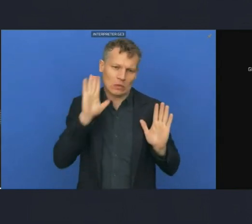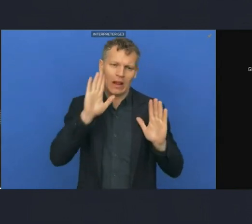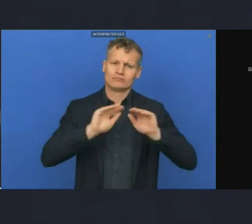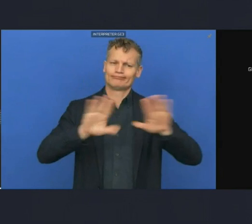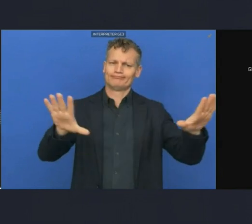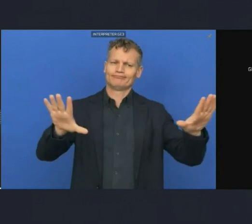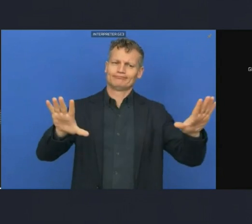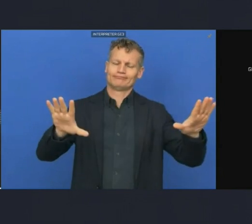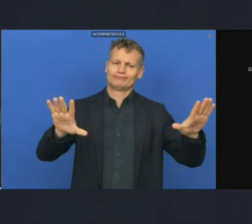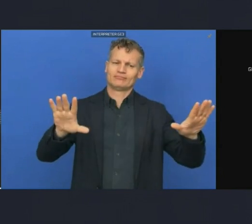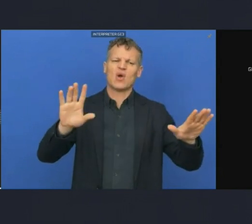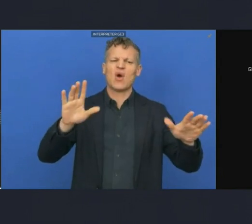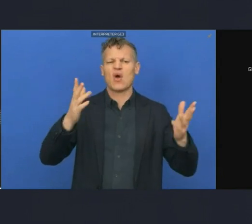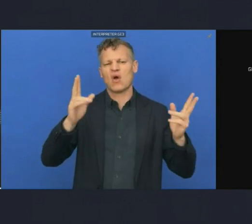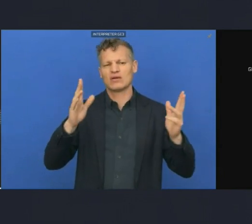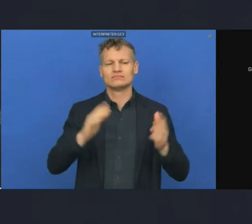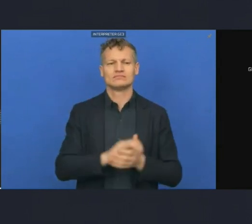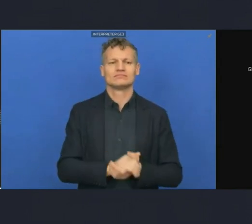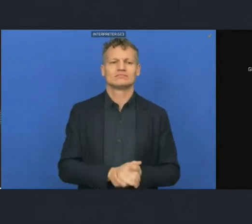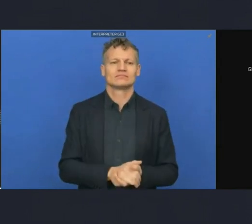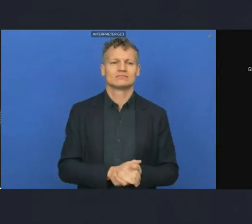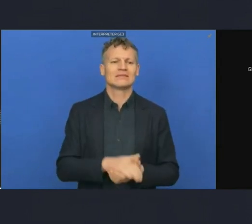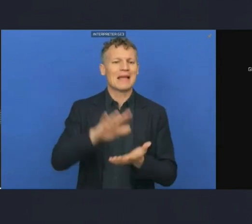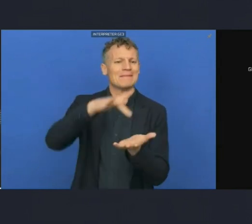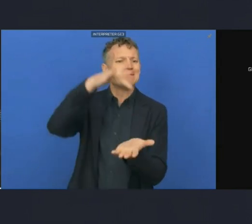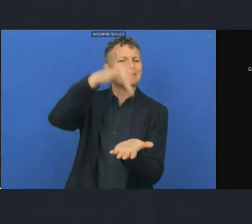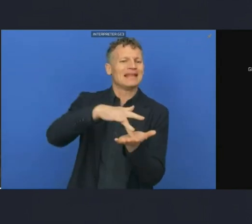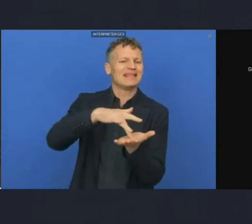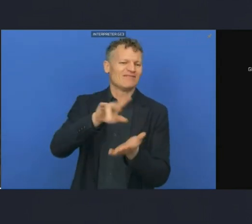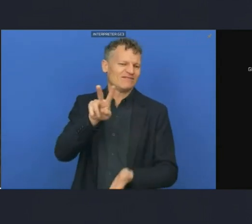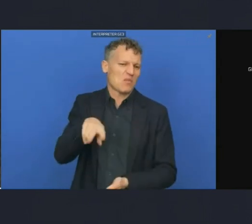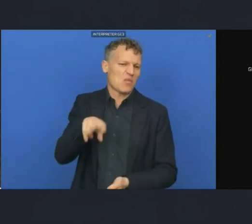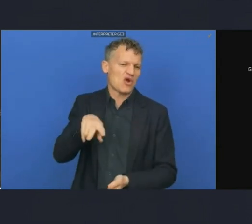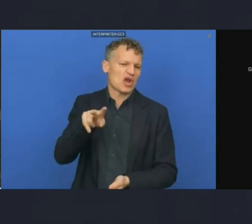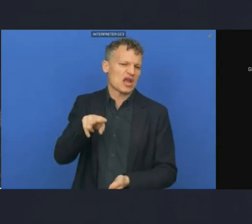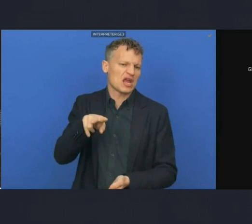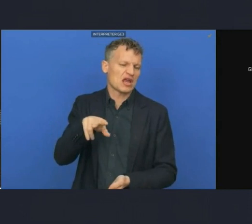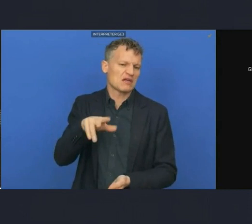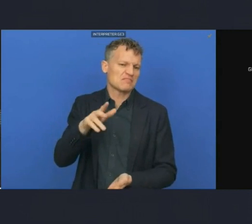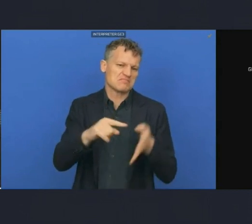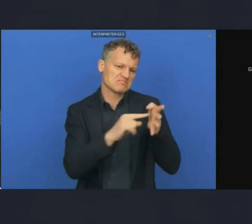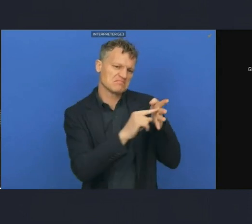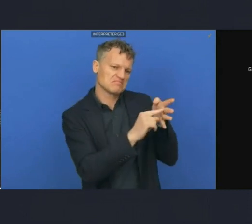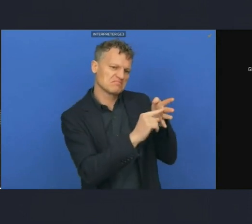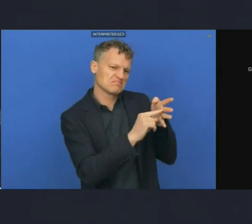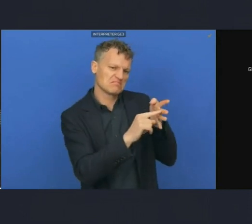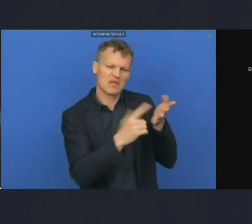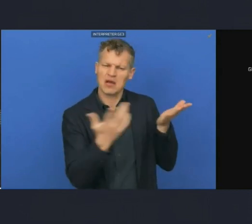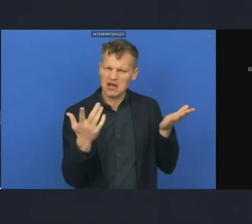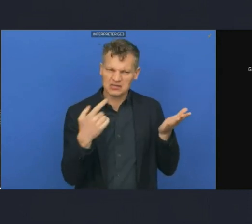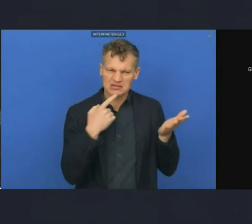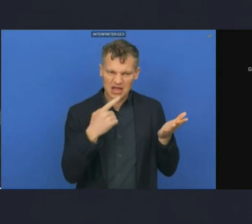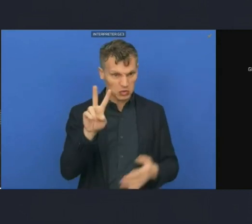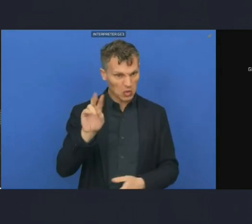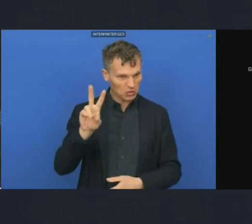Mid-January, we will have results. Why February? Sorry. Why so late? Just because for the reasons